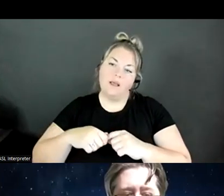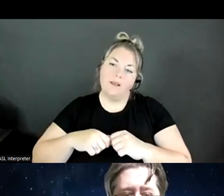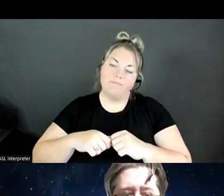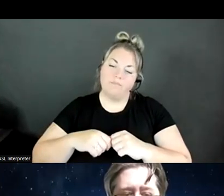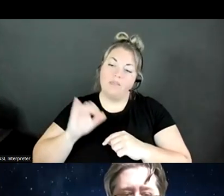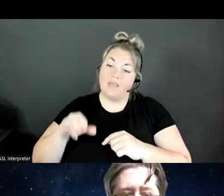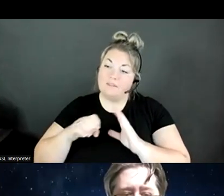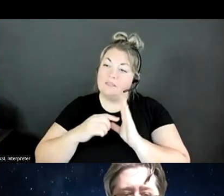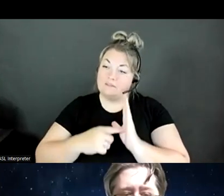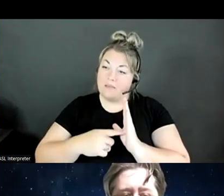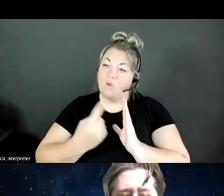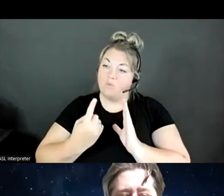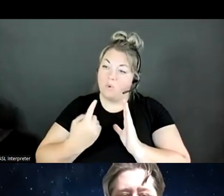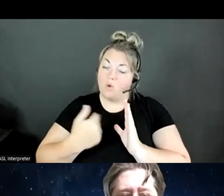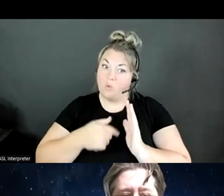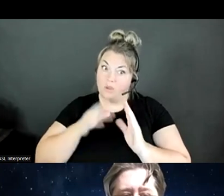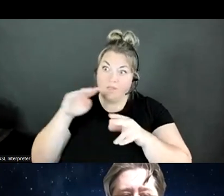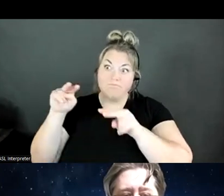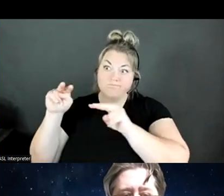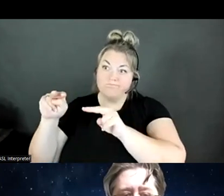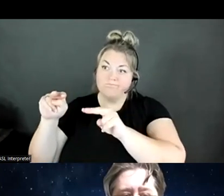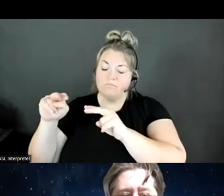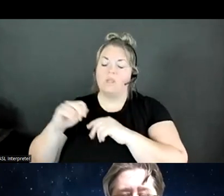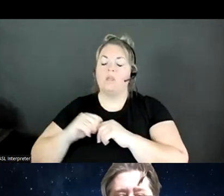That's an example of one that we have our eyes on.